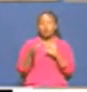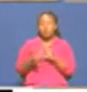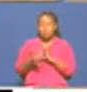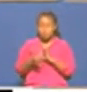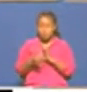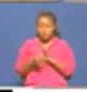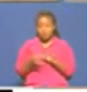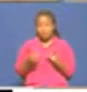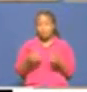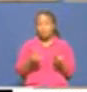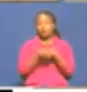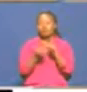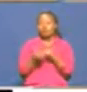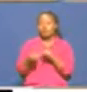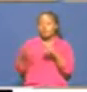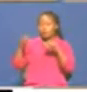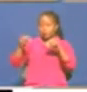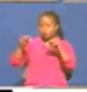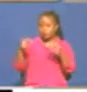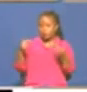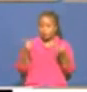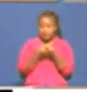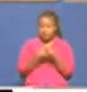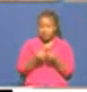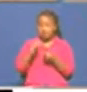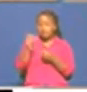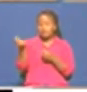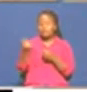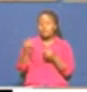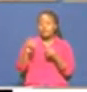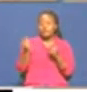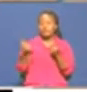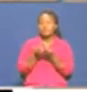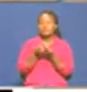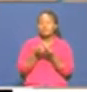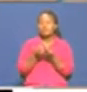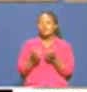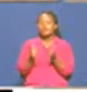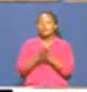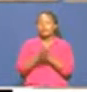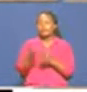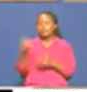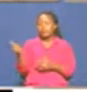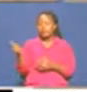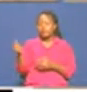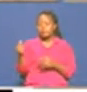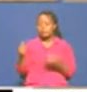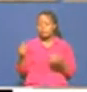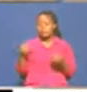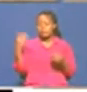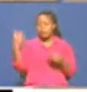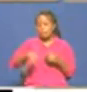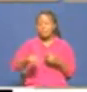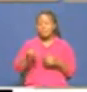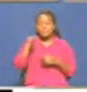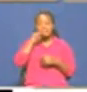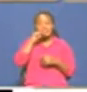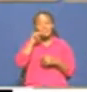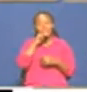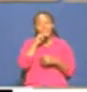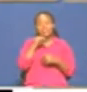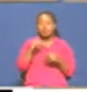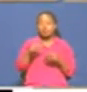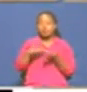In the qualifier matches, Kenya team of Braxidis Agala and Gaudesia Makoha beat Nigerian pair Amaki